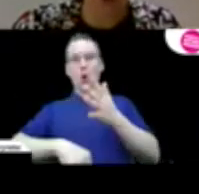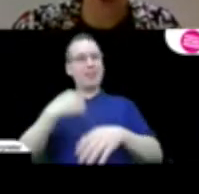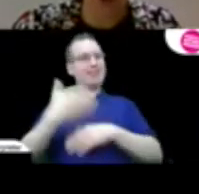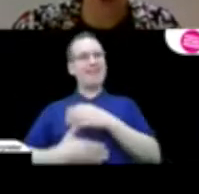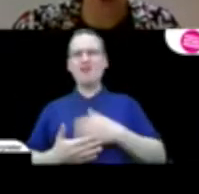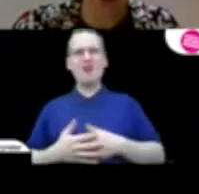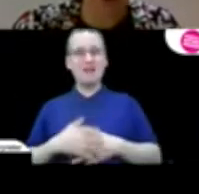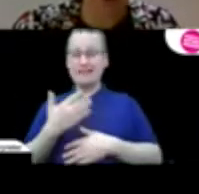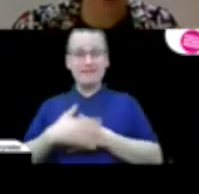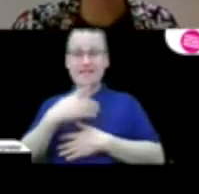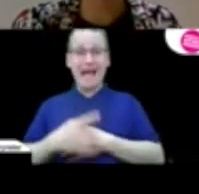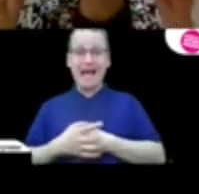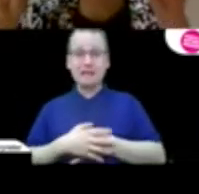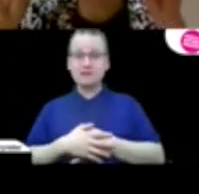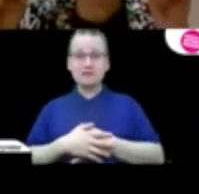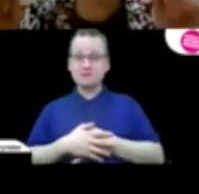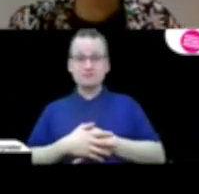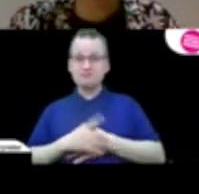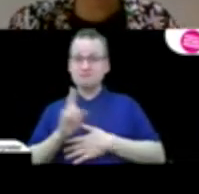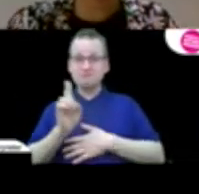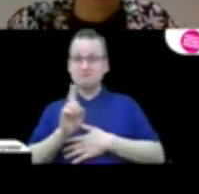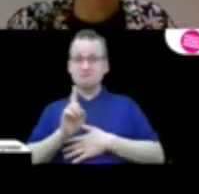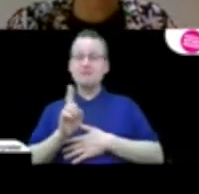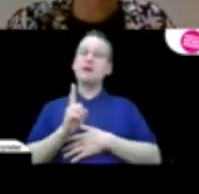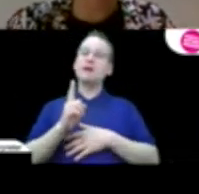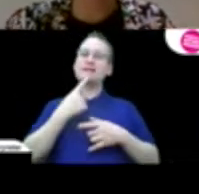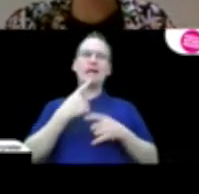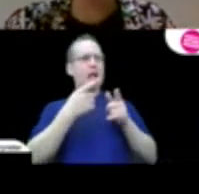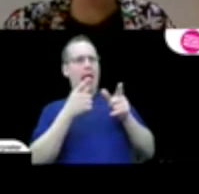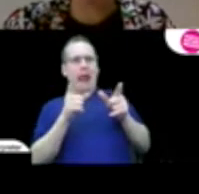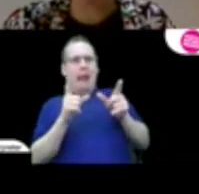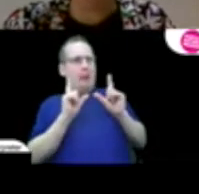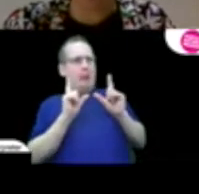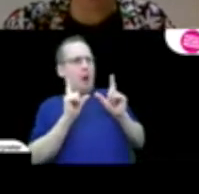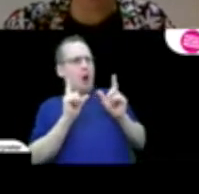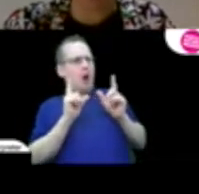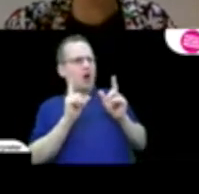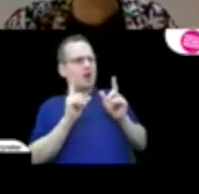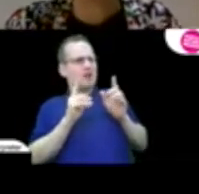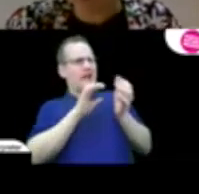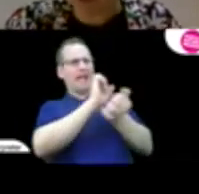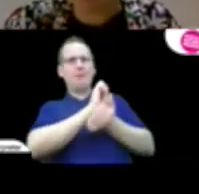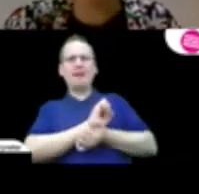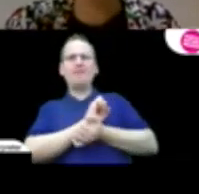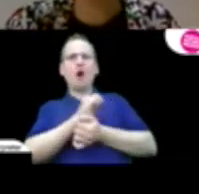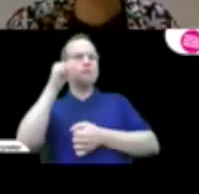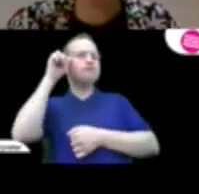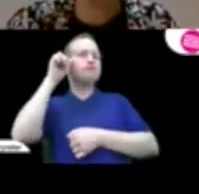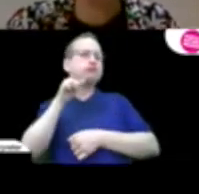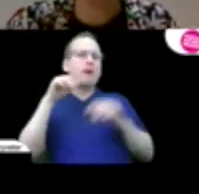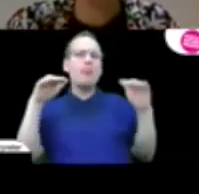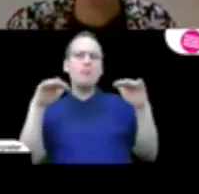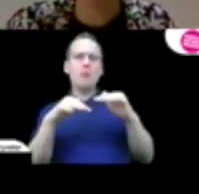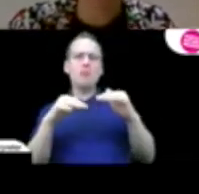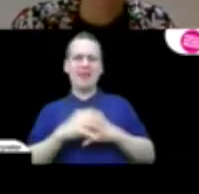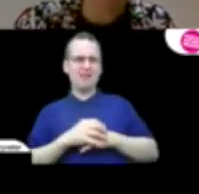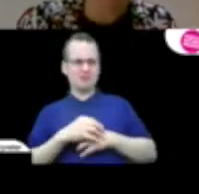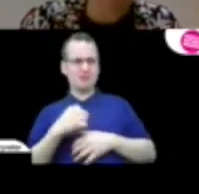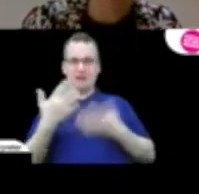He told the court that the landlord kept me for deceiving the public, and now I've deceived him.